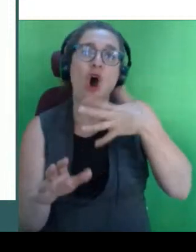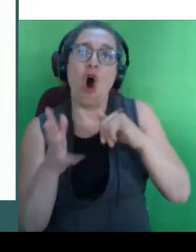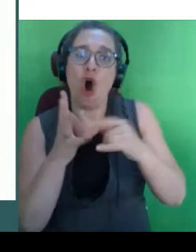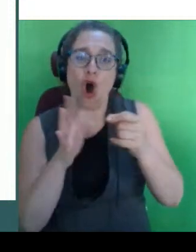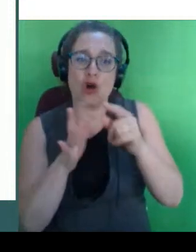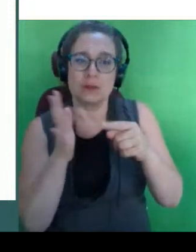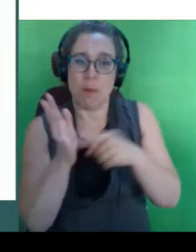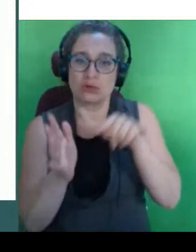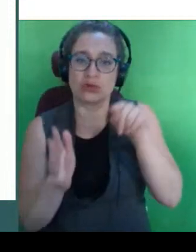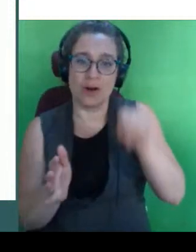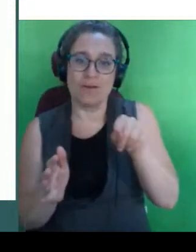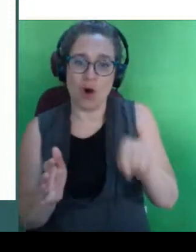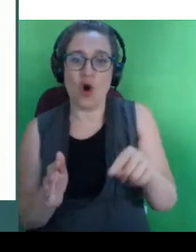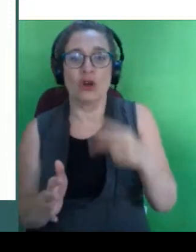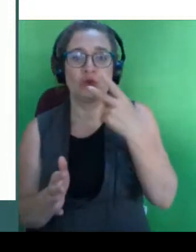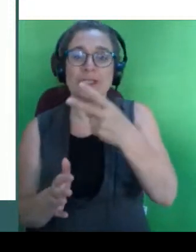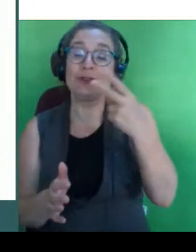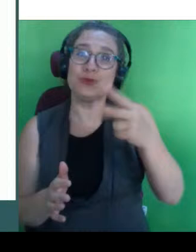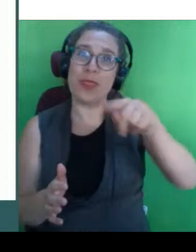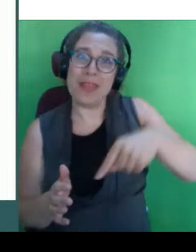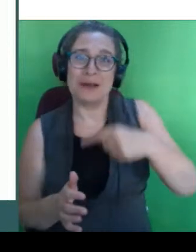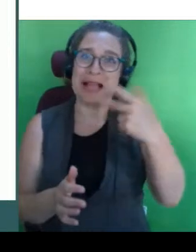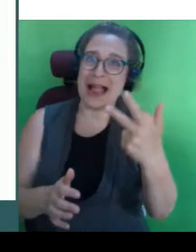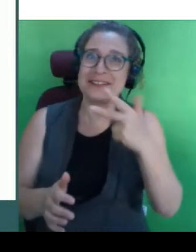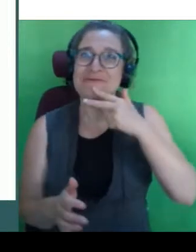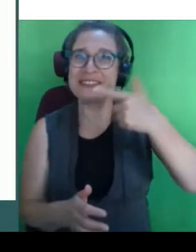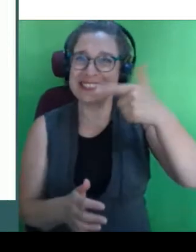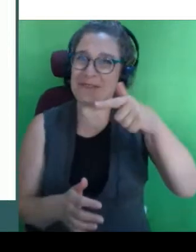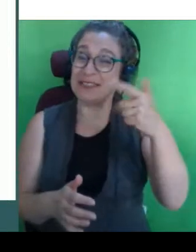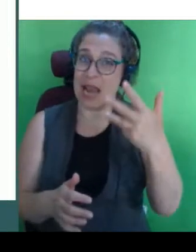23,879 visitors to date.